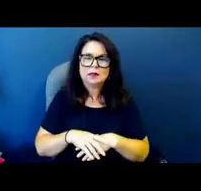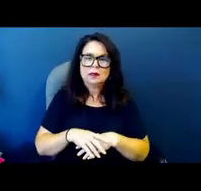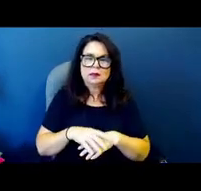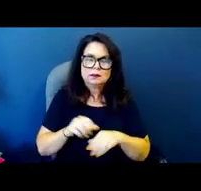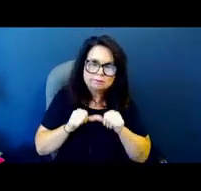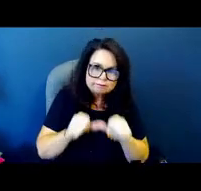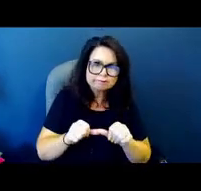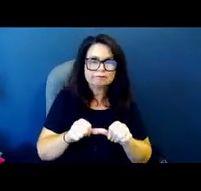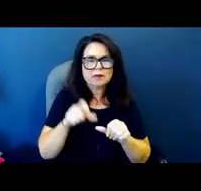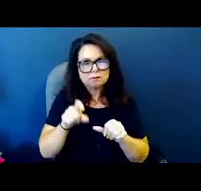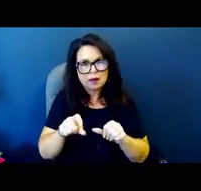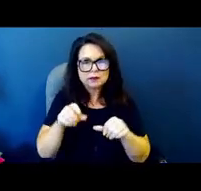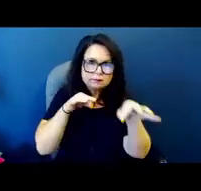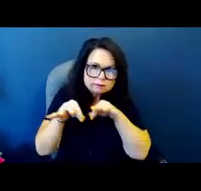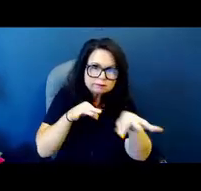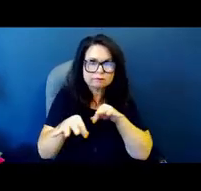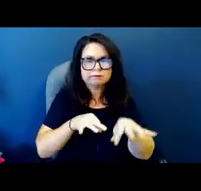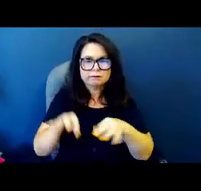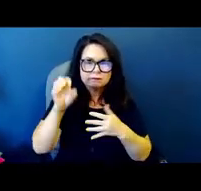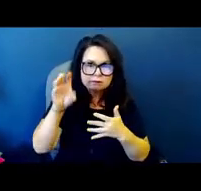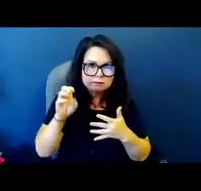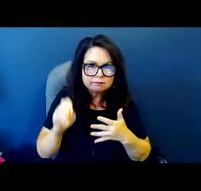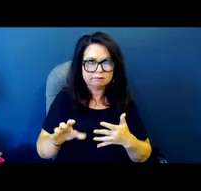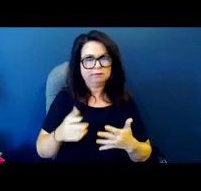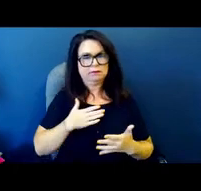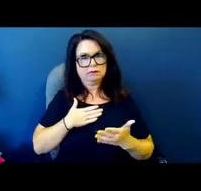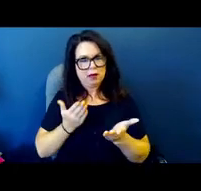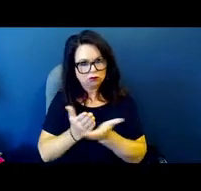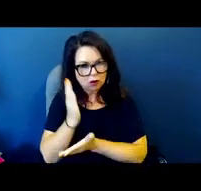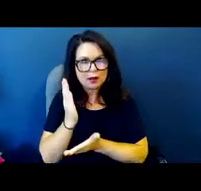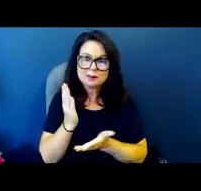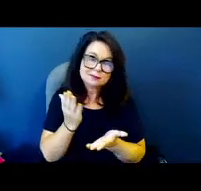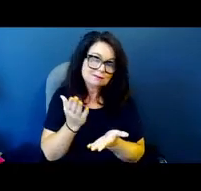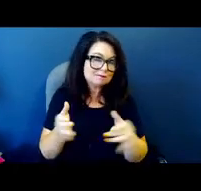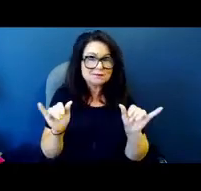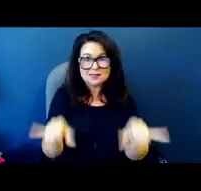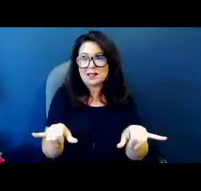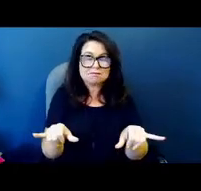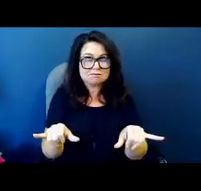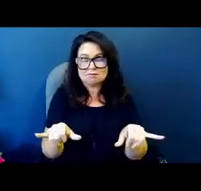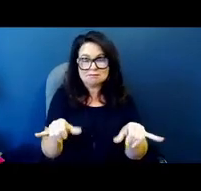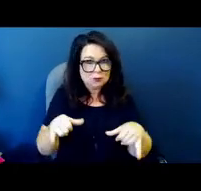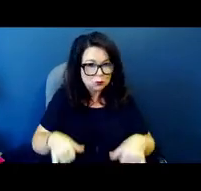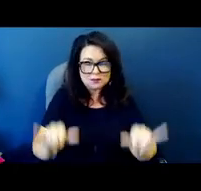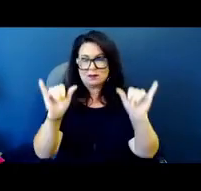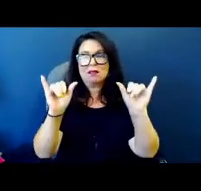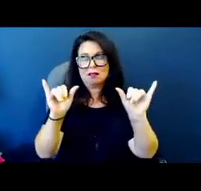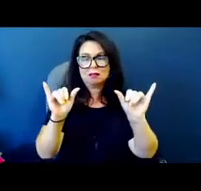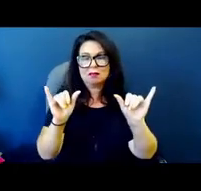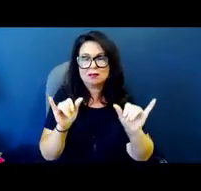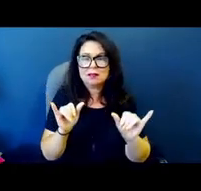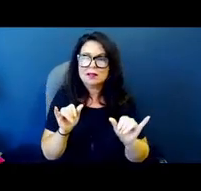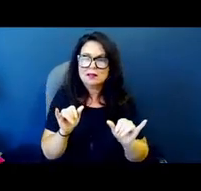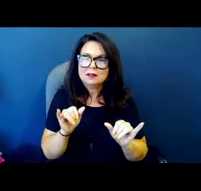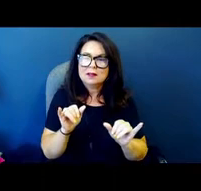law. And we still have to work to convince many different types